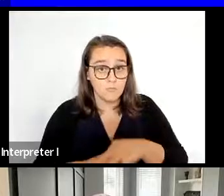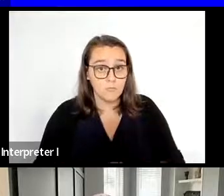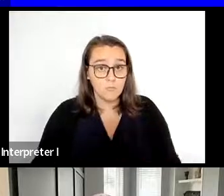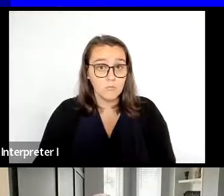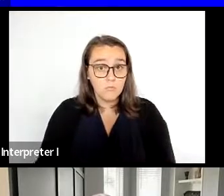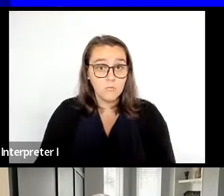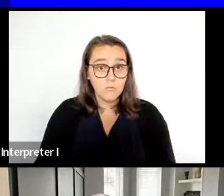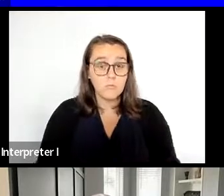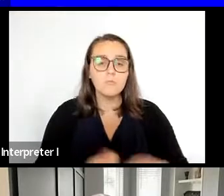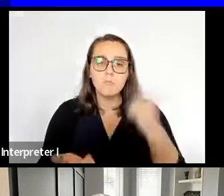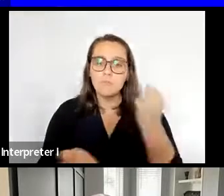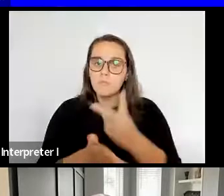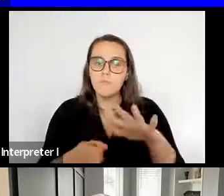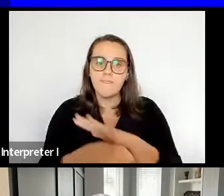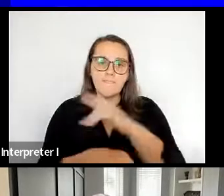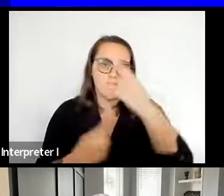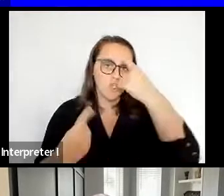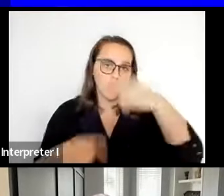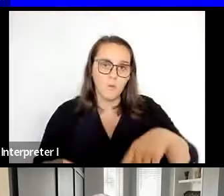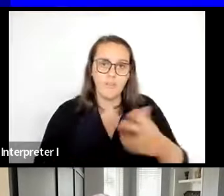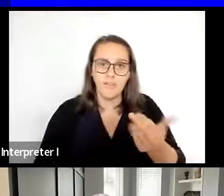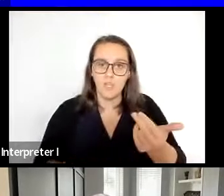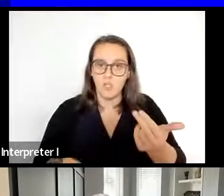Consent agenda is approved unanimously.